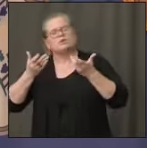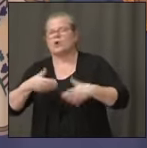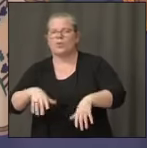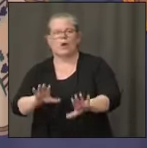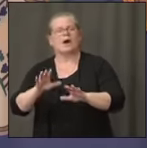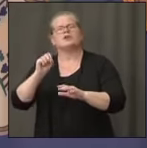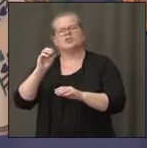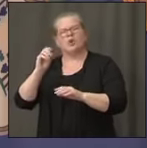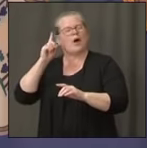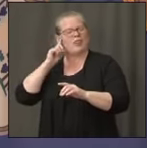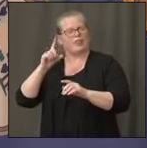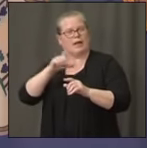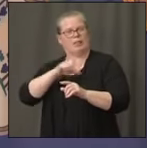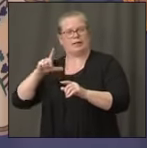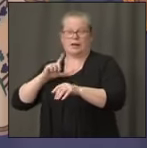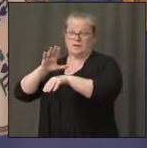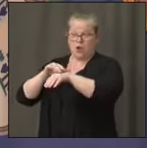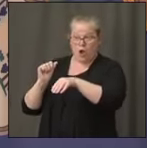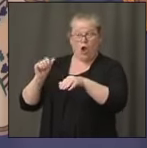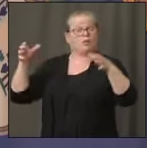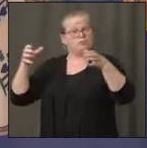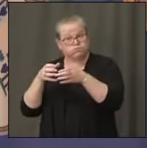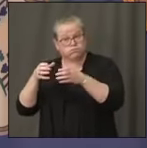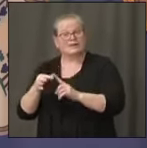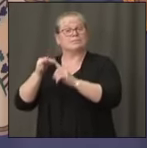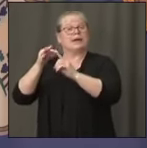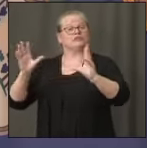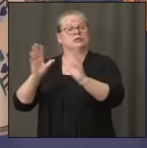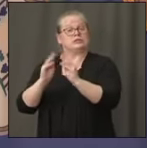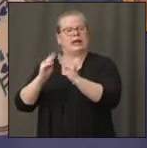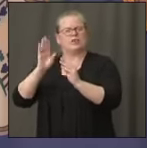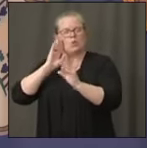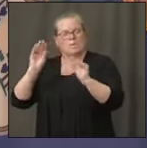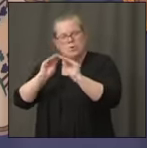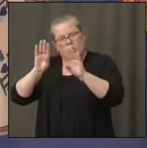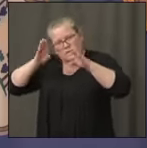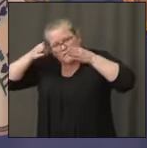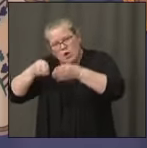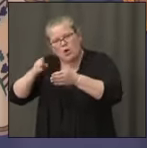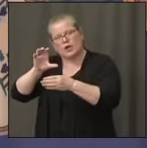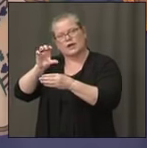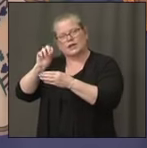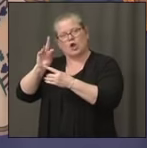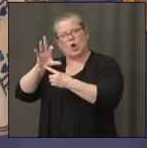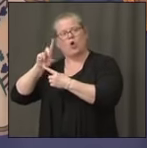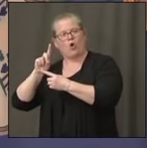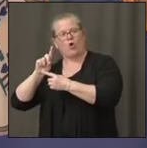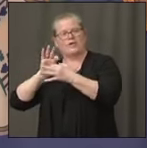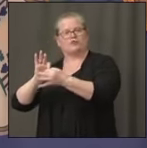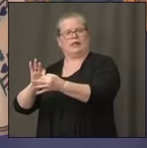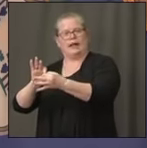plenty of time to think about bigger issues with more public hearings that deserve the attention later on this year.